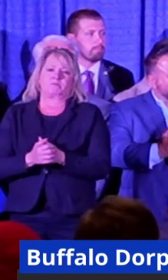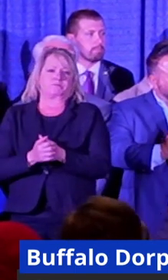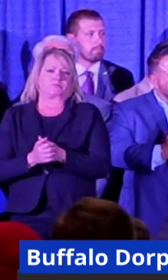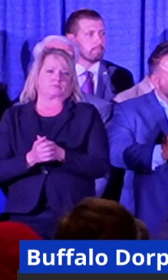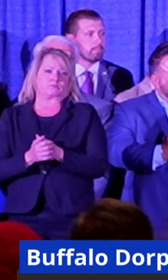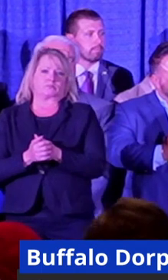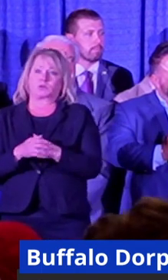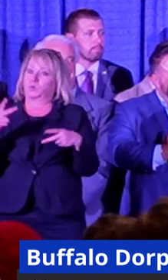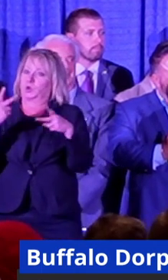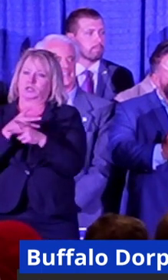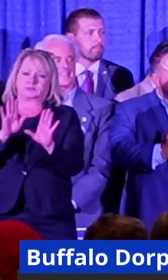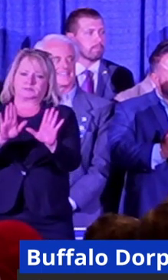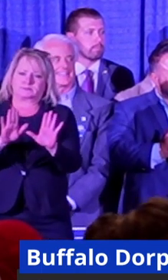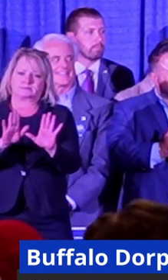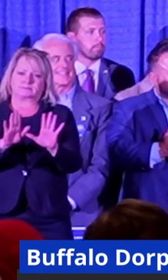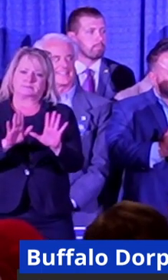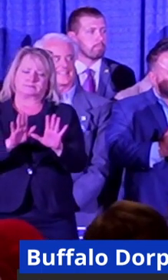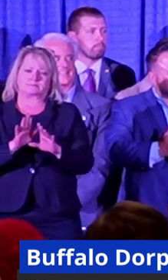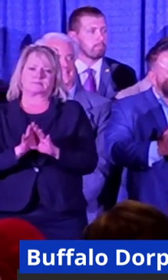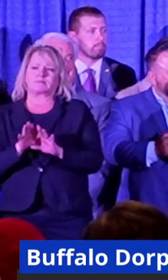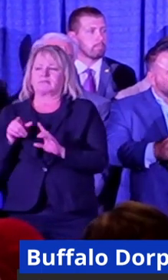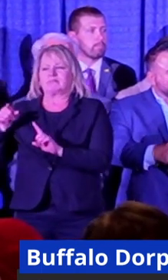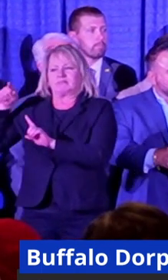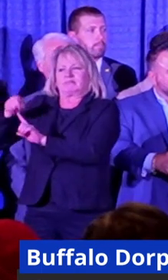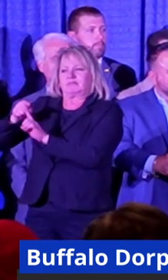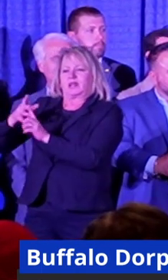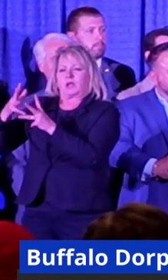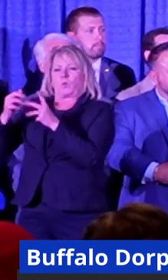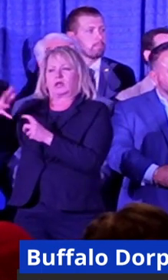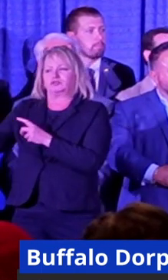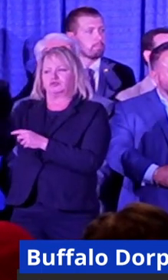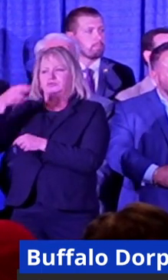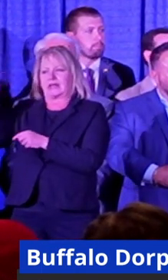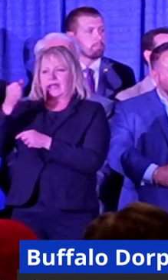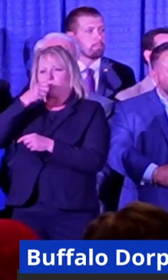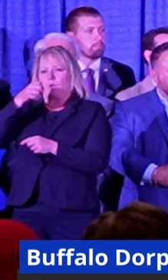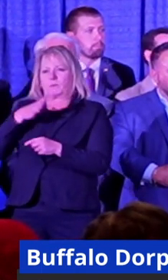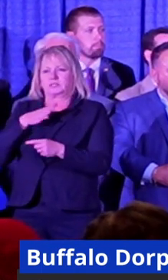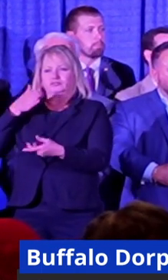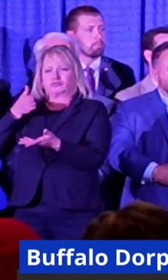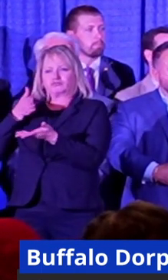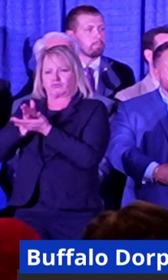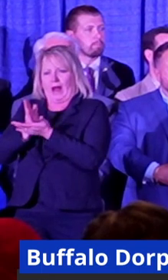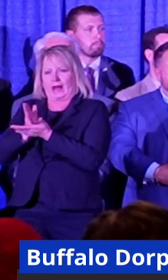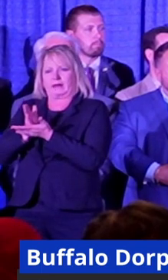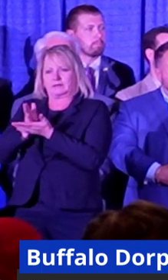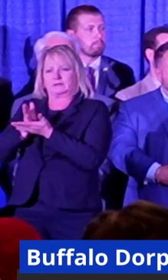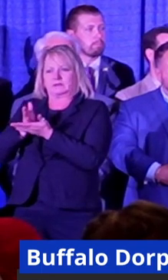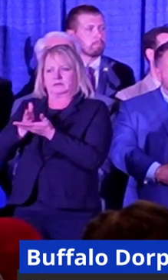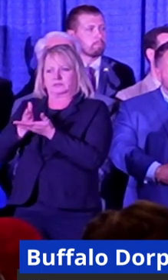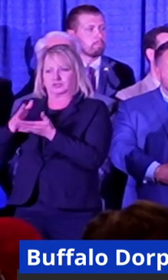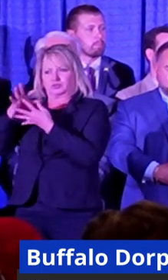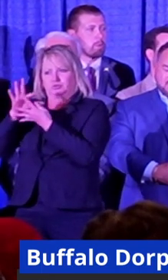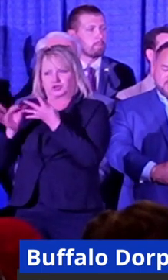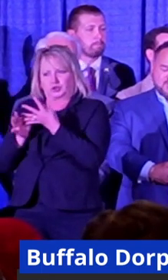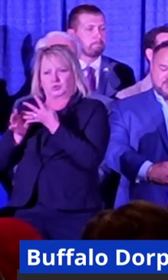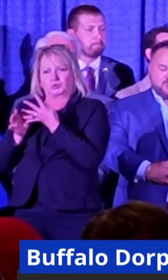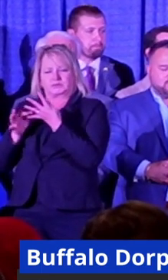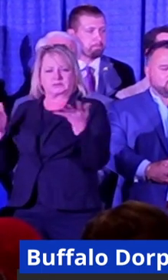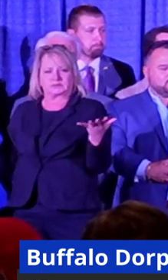And then this is the worst. He wants to take away a woman's right to choose. Is that what you want?